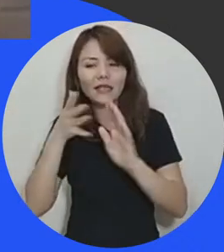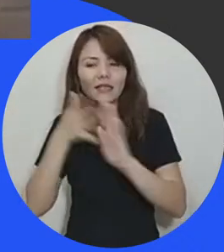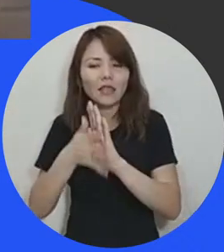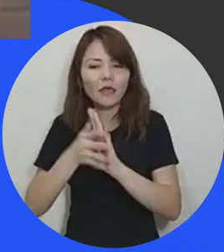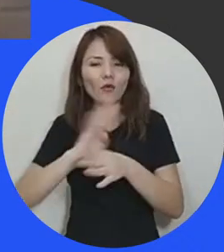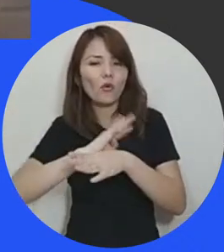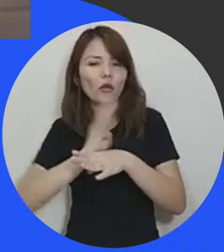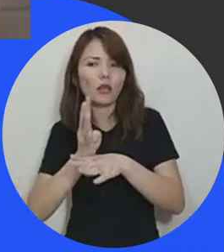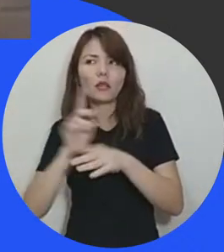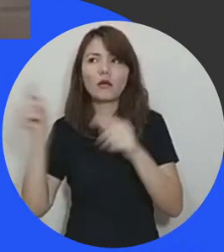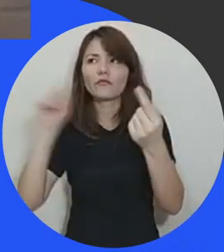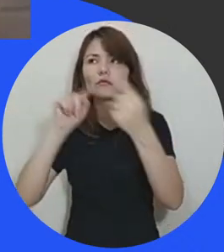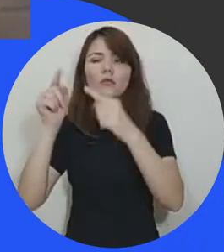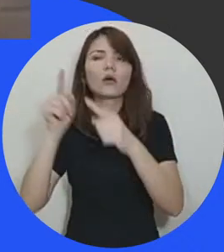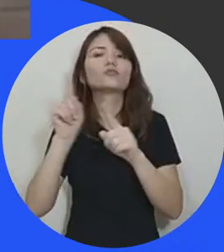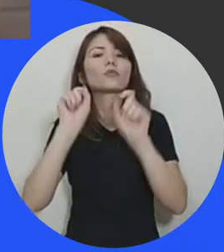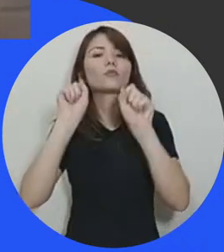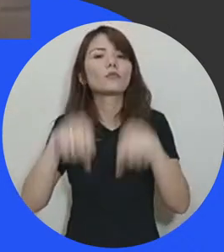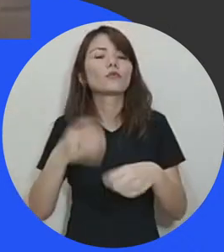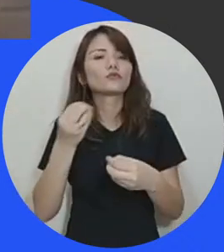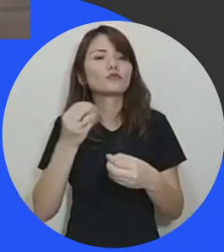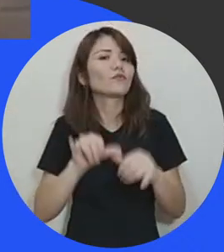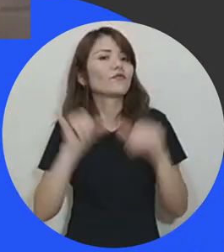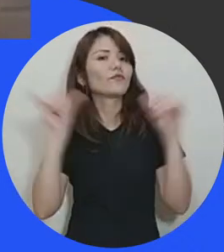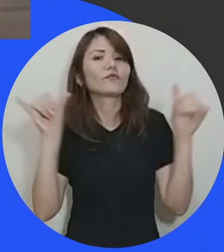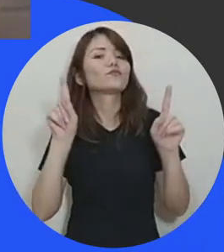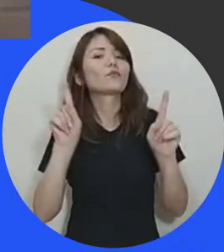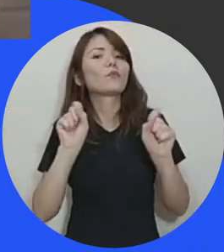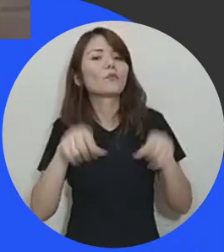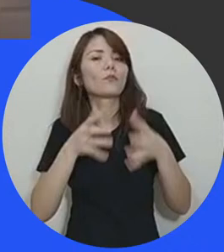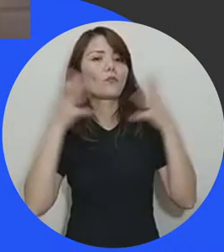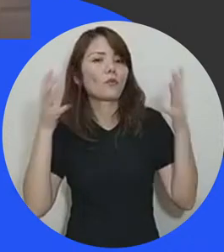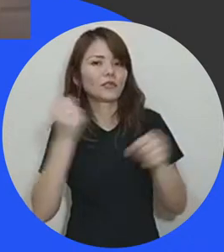this area? So the international collaboration is